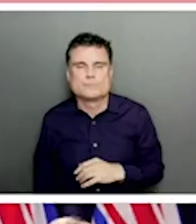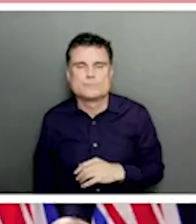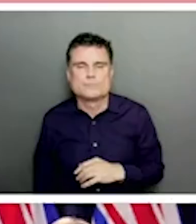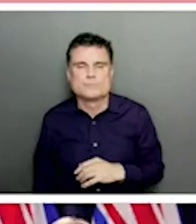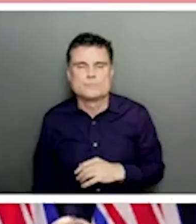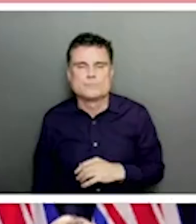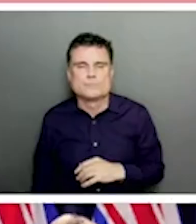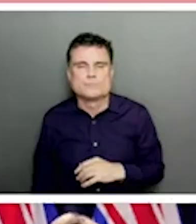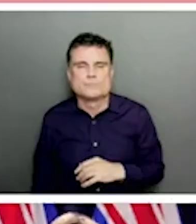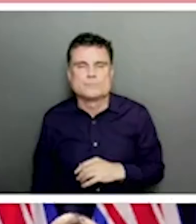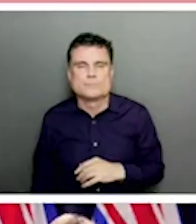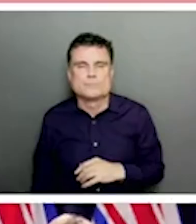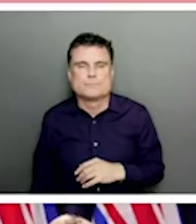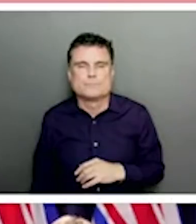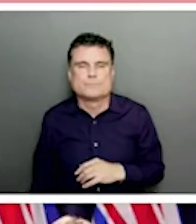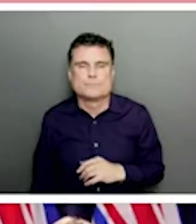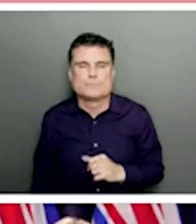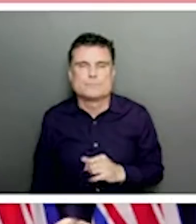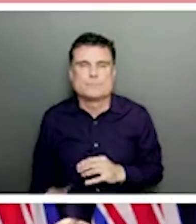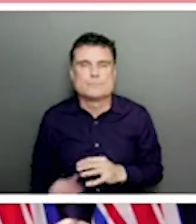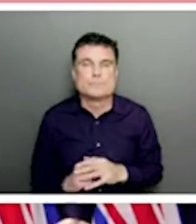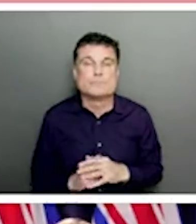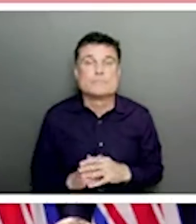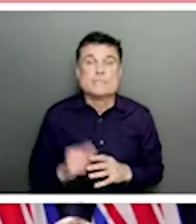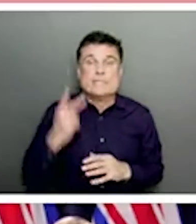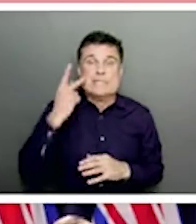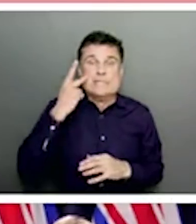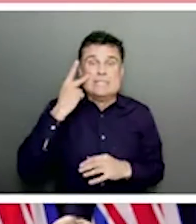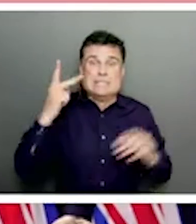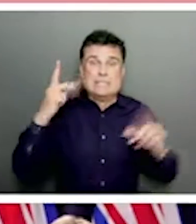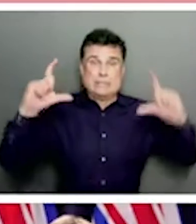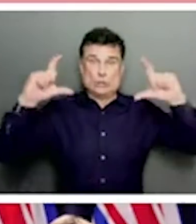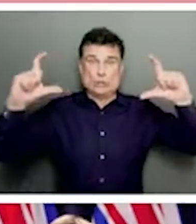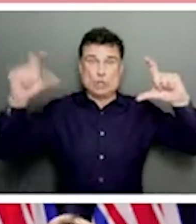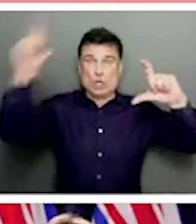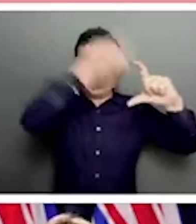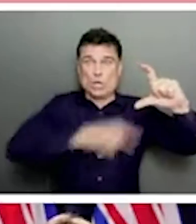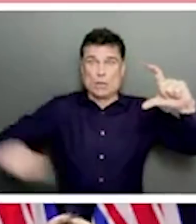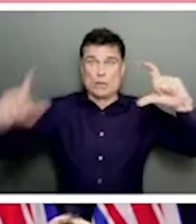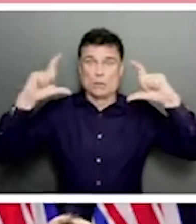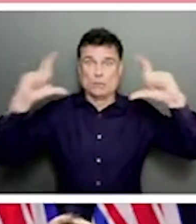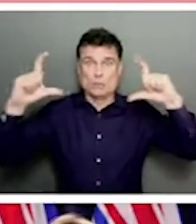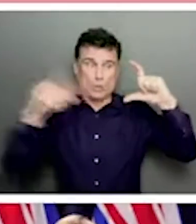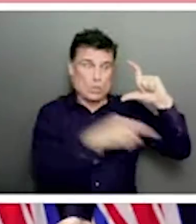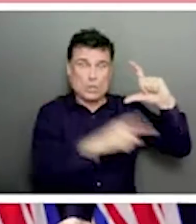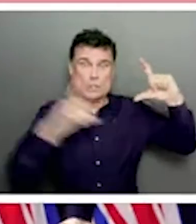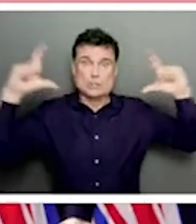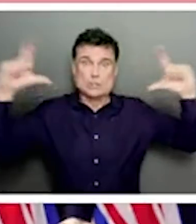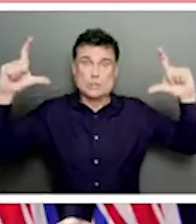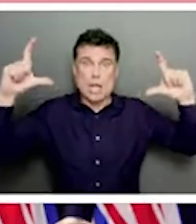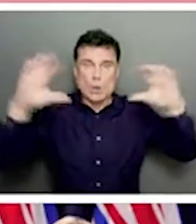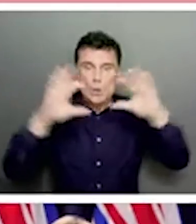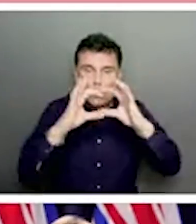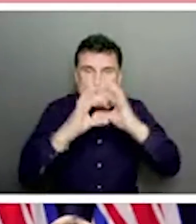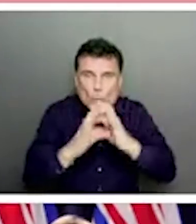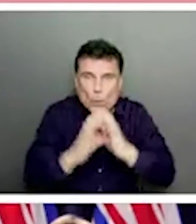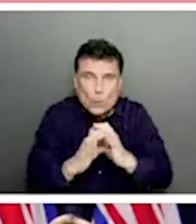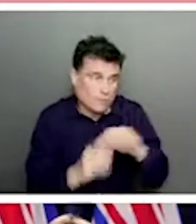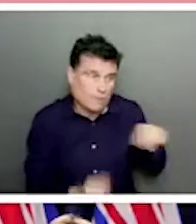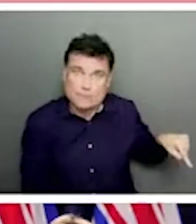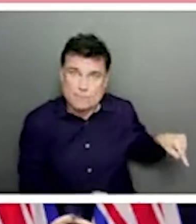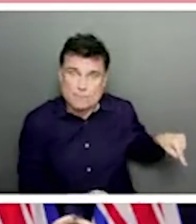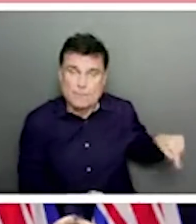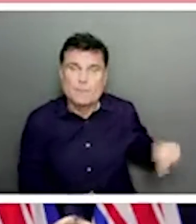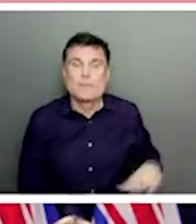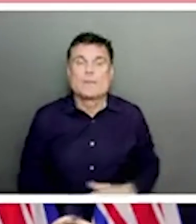over 120,000 school-aged children, about 600 children or staff in the school system were